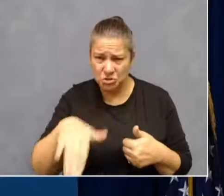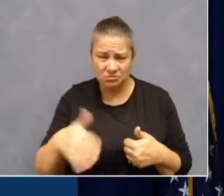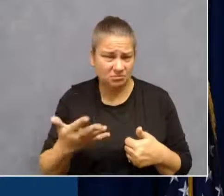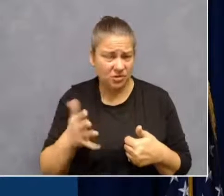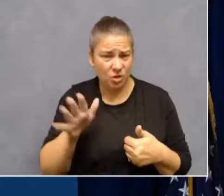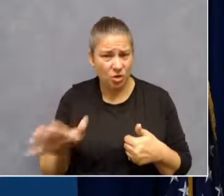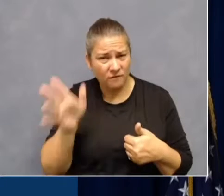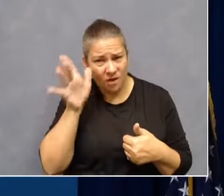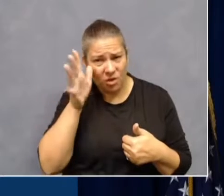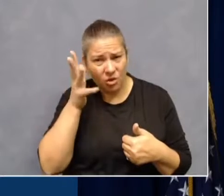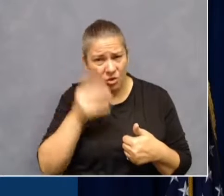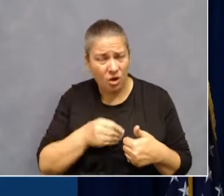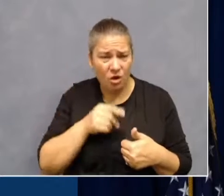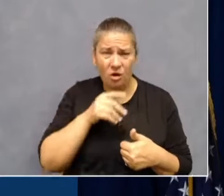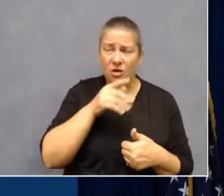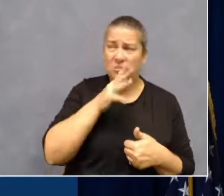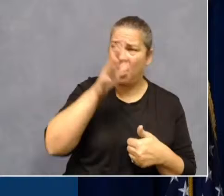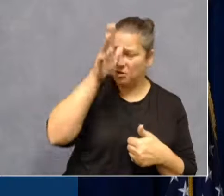dad.